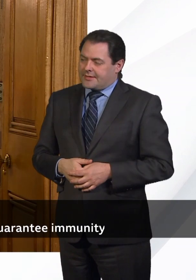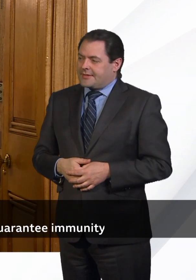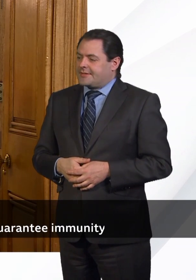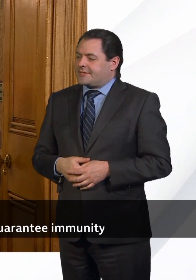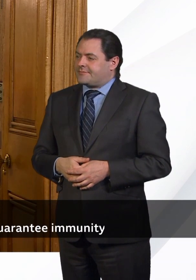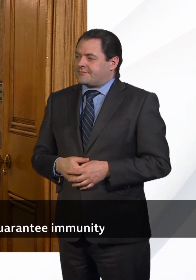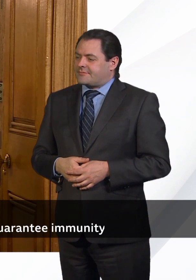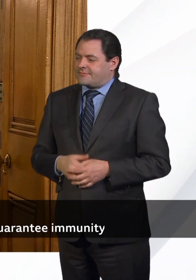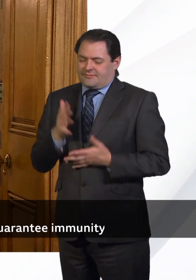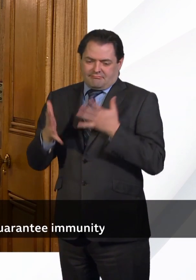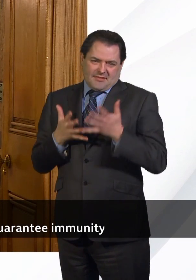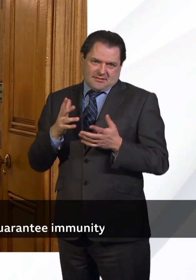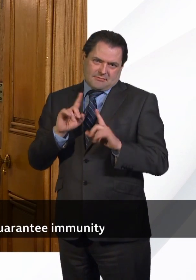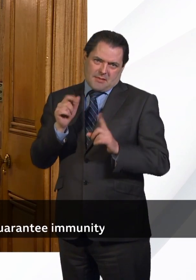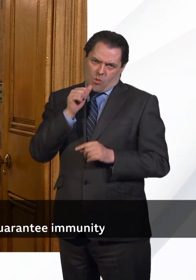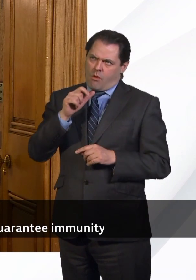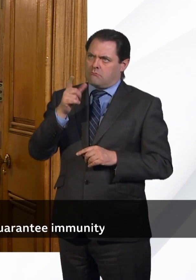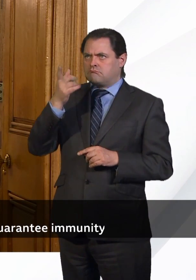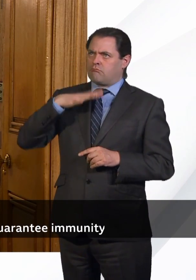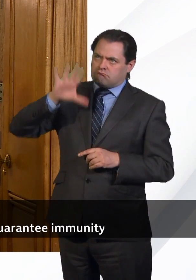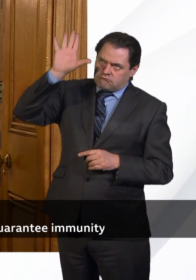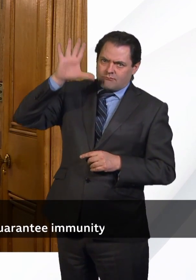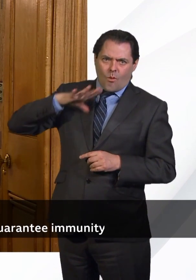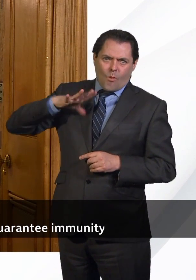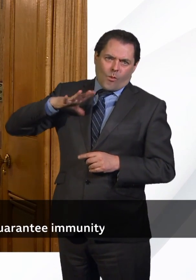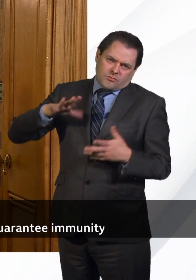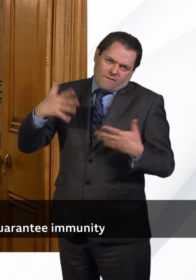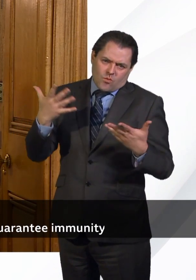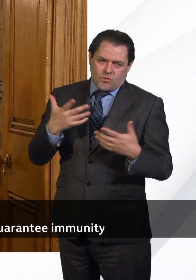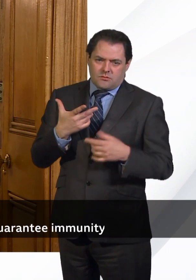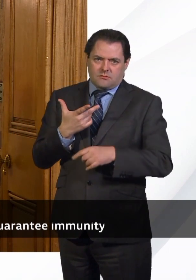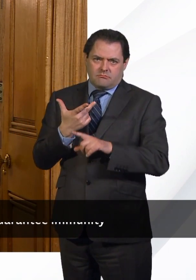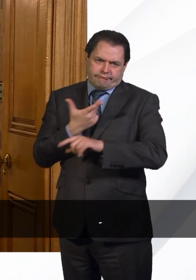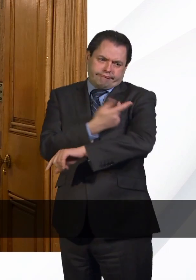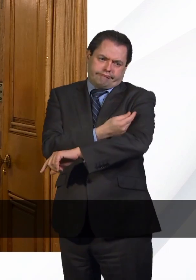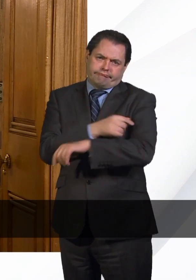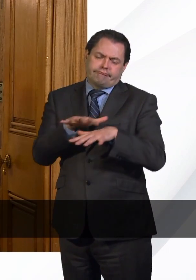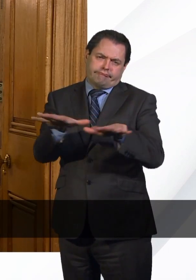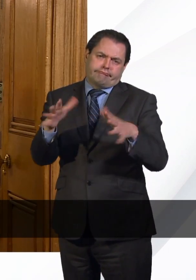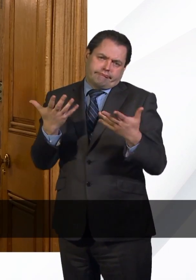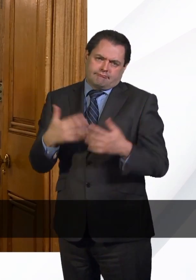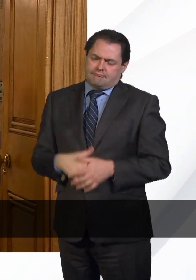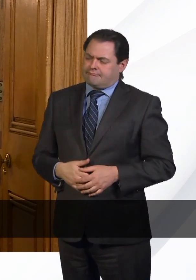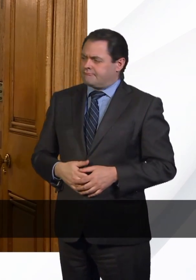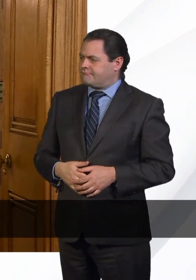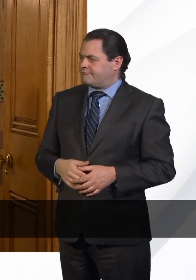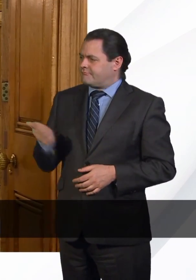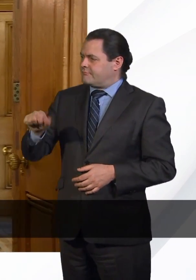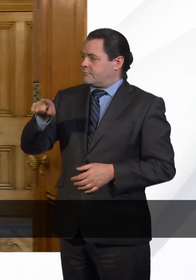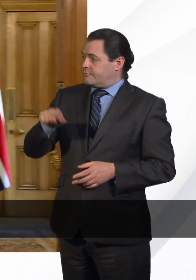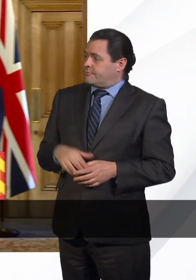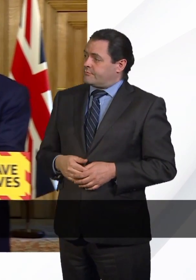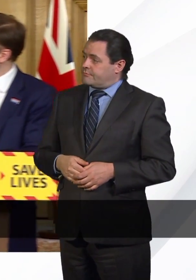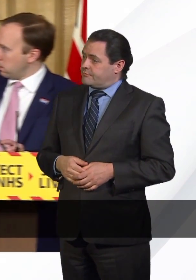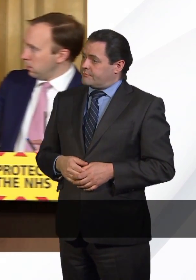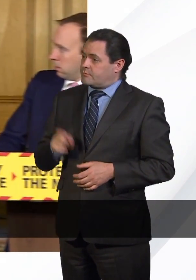be enormous demand for it as and when the science is safe to proceed. Yes, thank you,